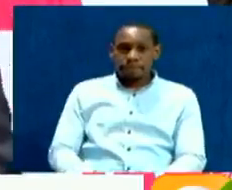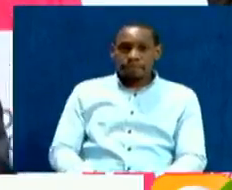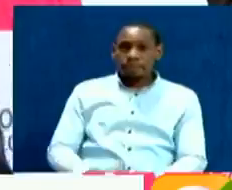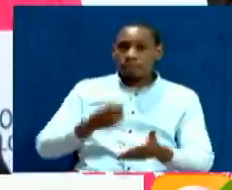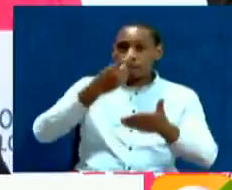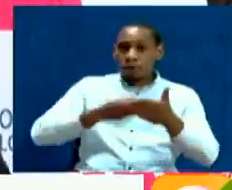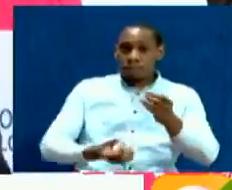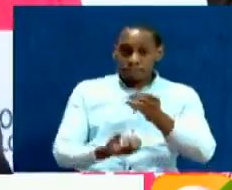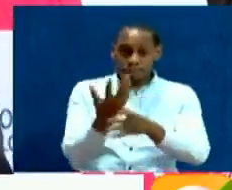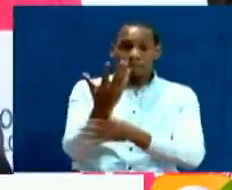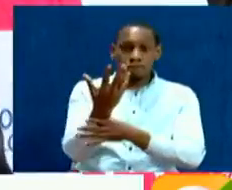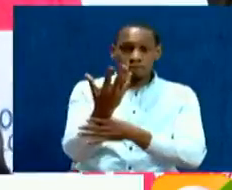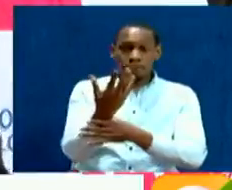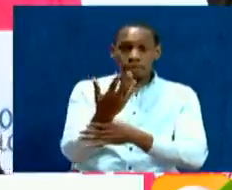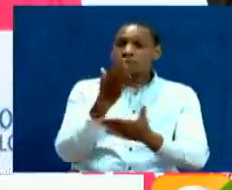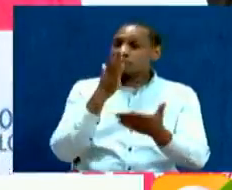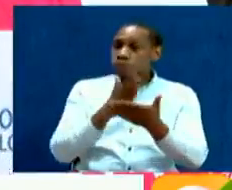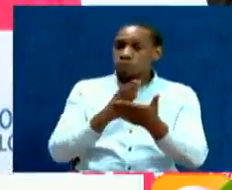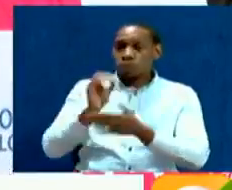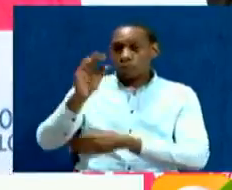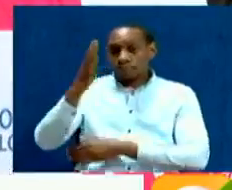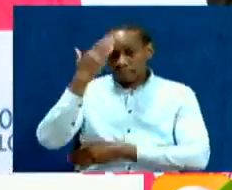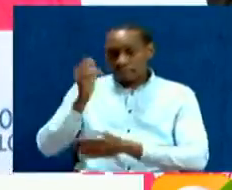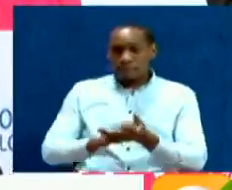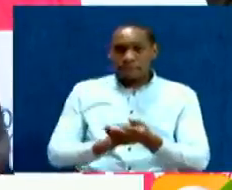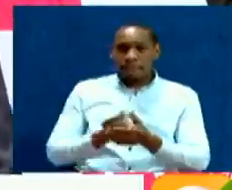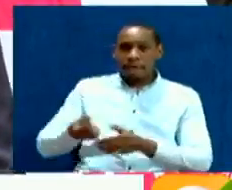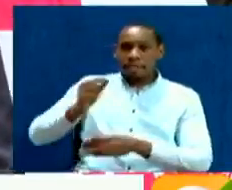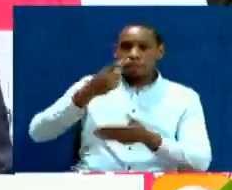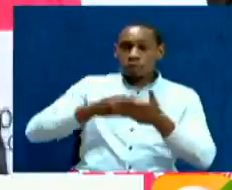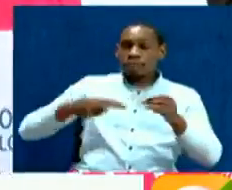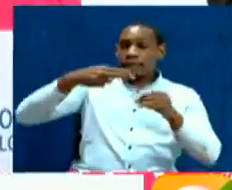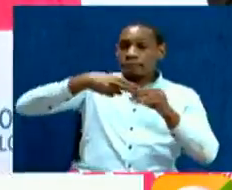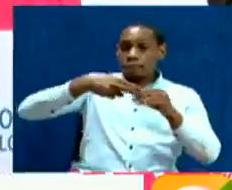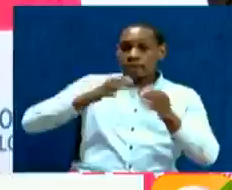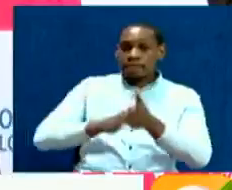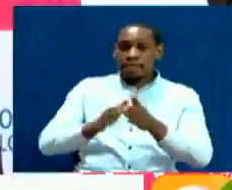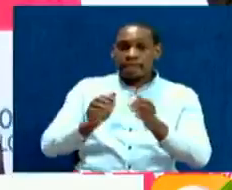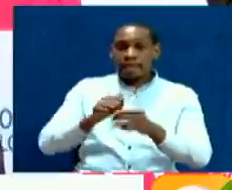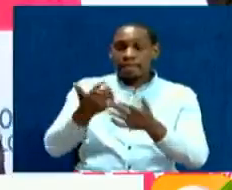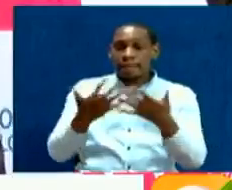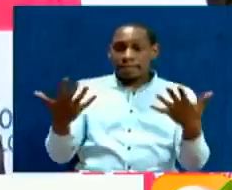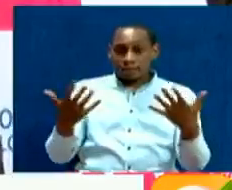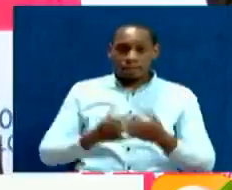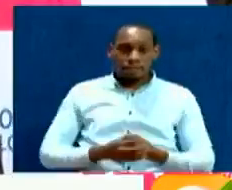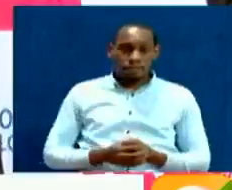2021. The cost of production has obviously gone up due to the rising cost of fuel and raw